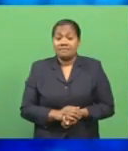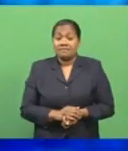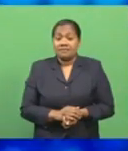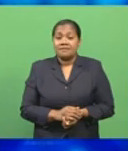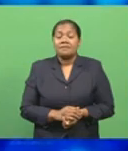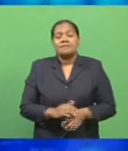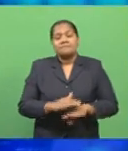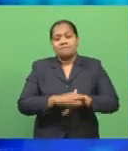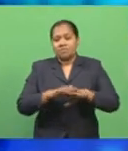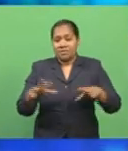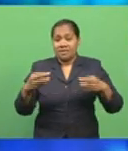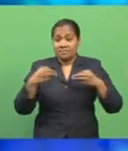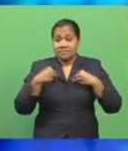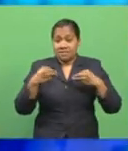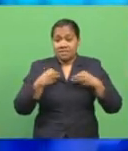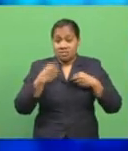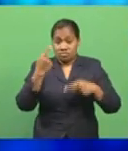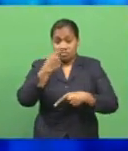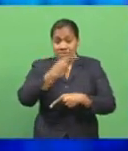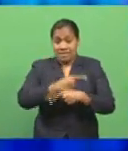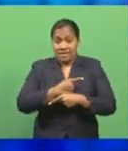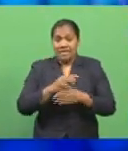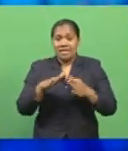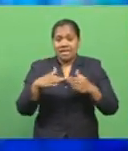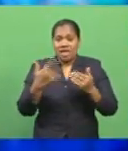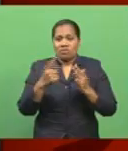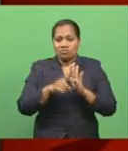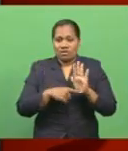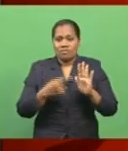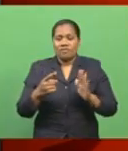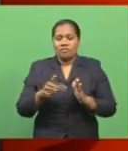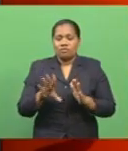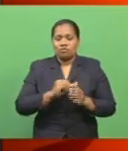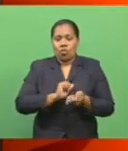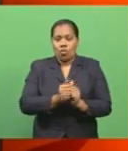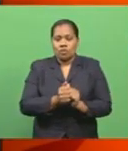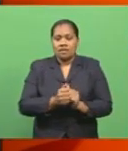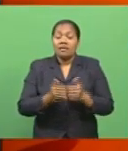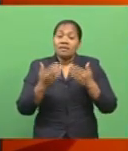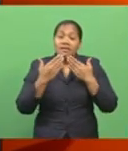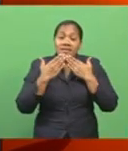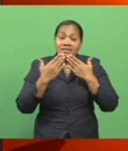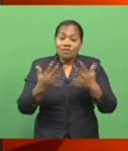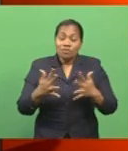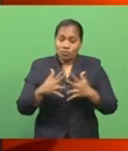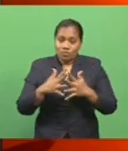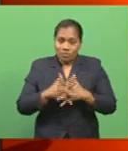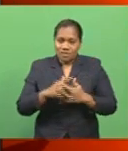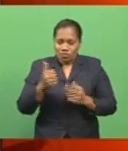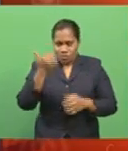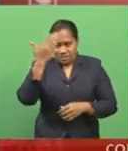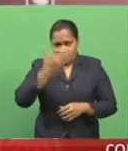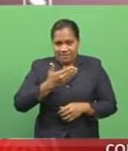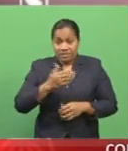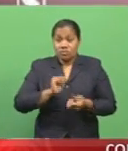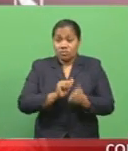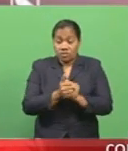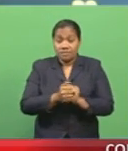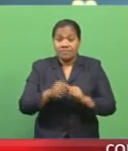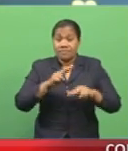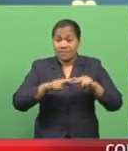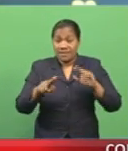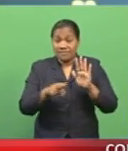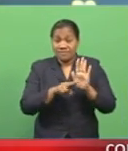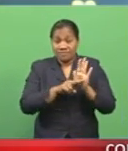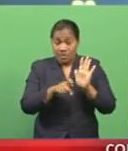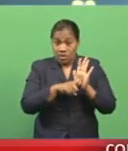That's it from Business Tonight. Jamie joins you now with the latest from sports. Naka Whitney, and good evening. Up ahead in sports, FRU